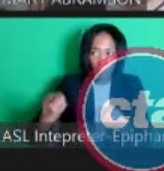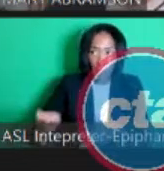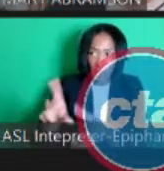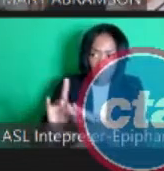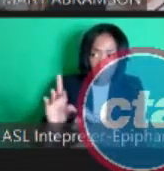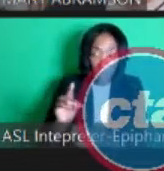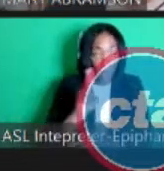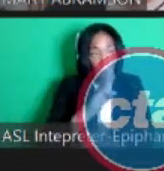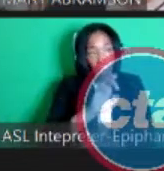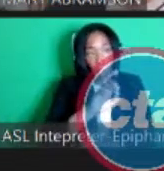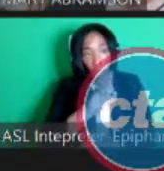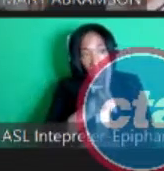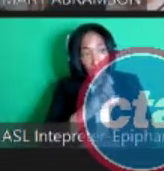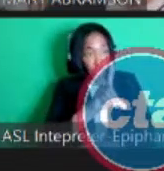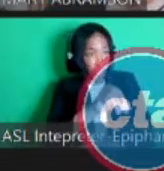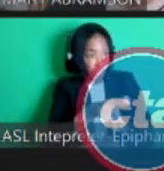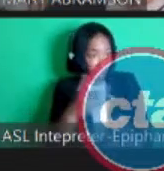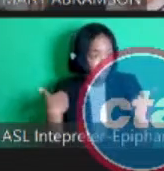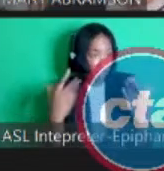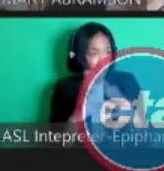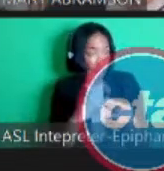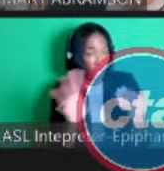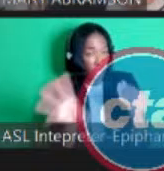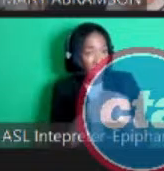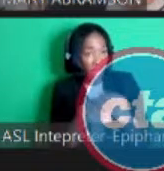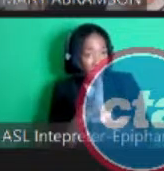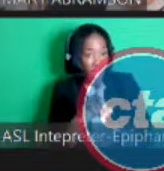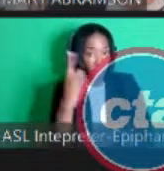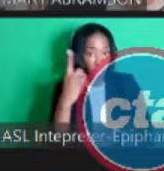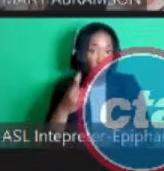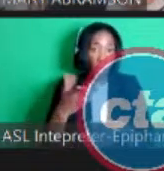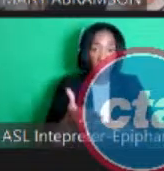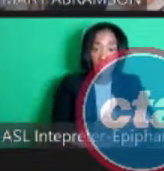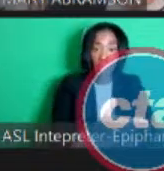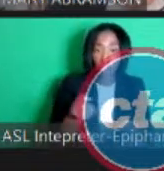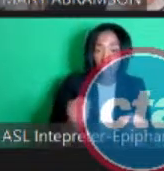to add on to the Better Streets or Bus framework.